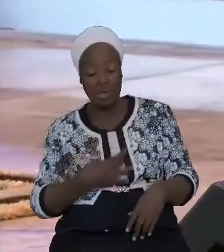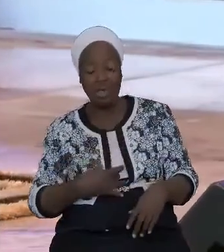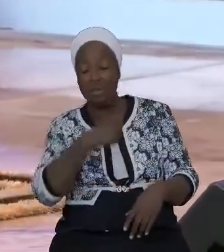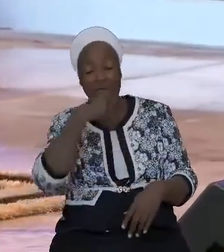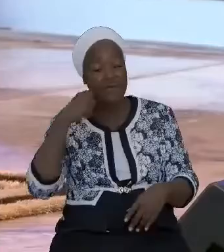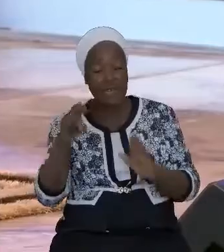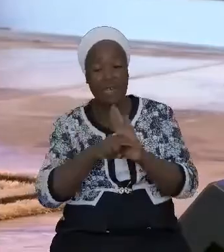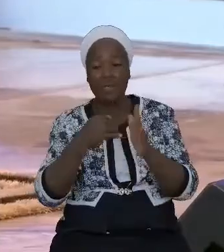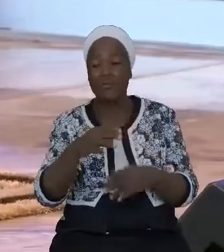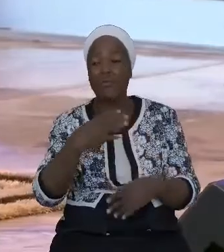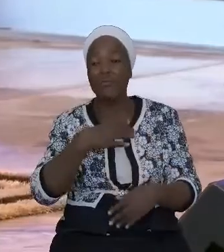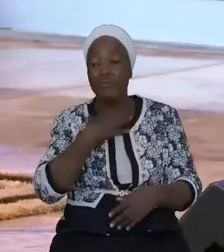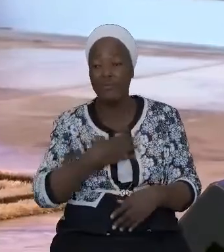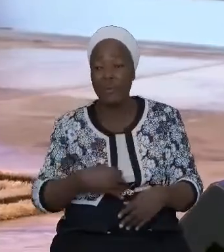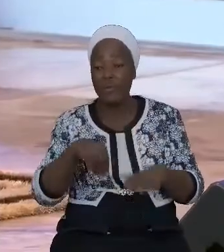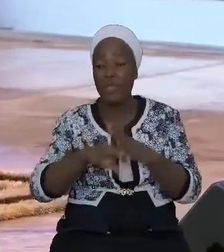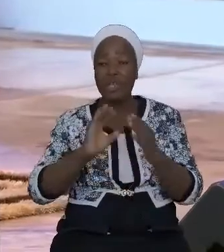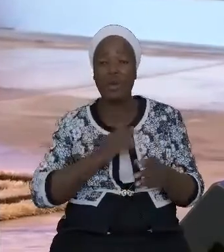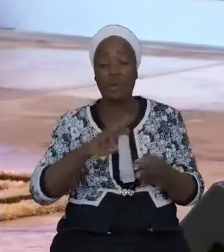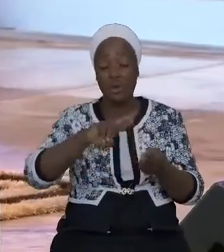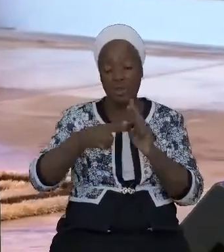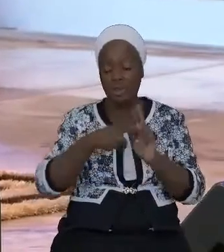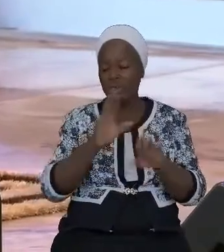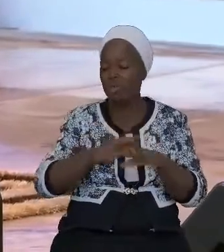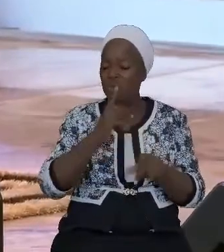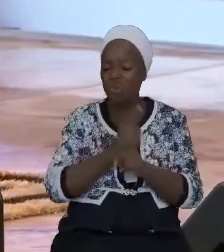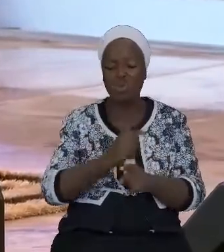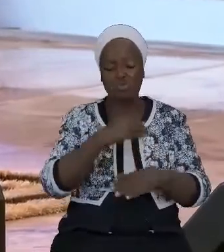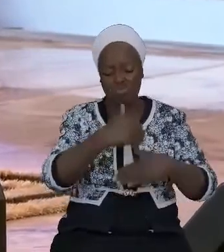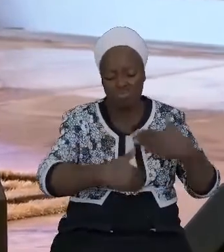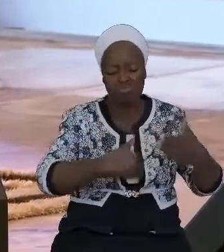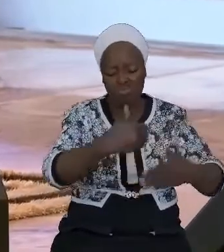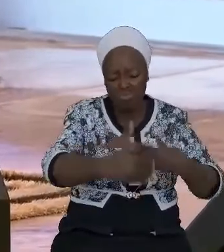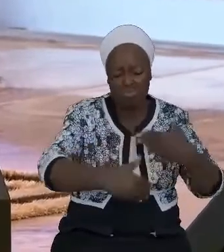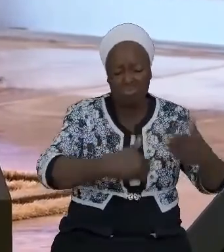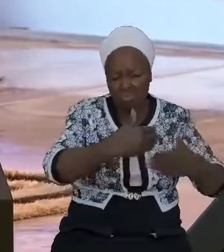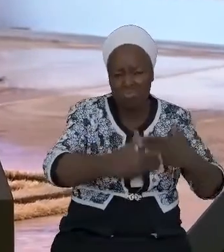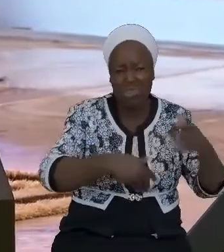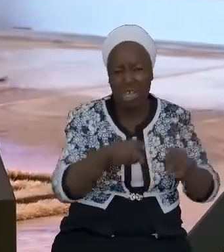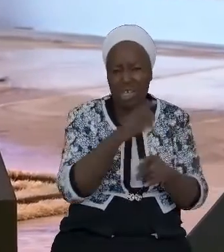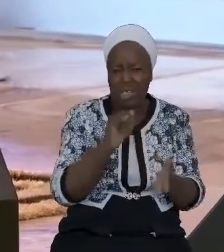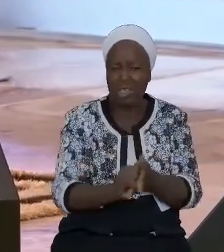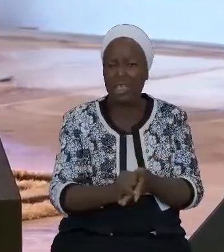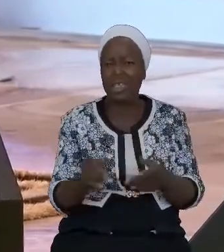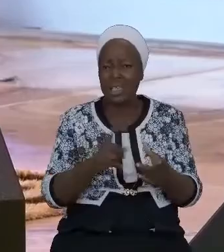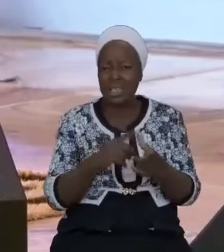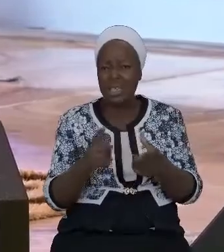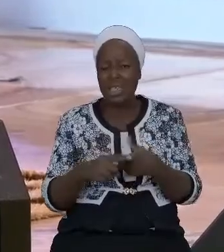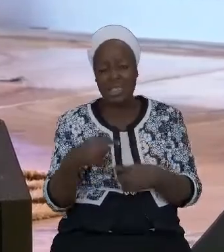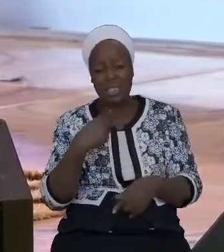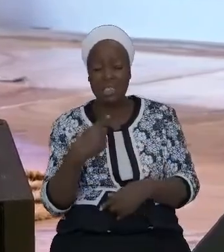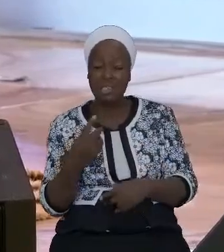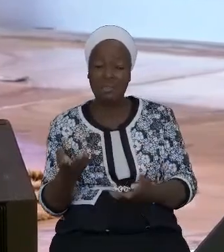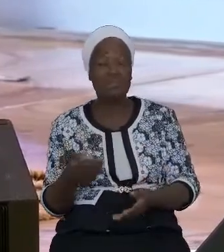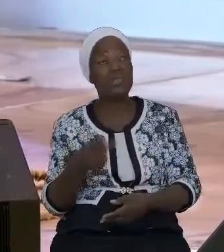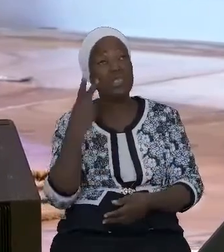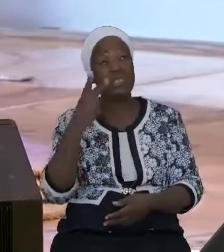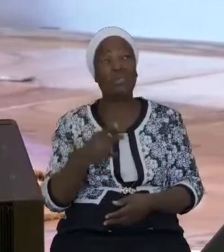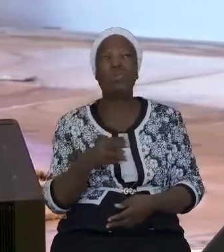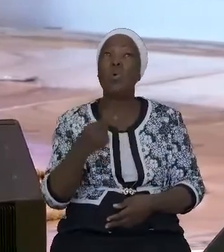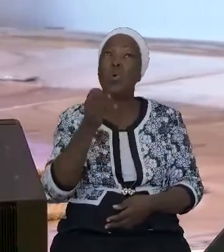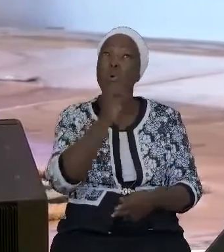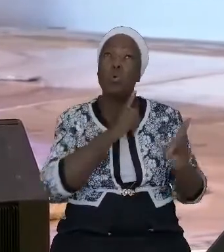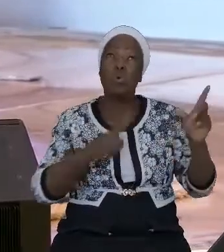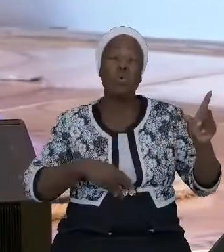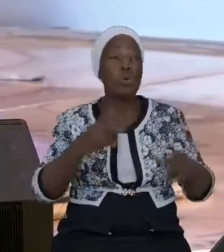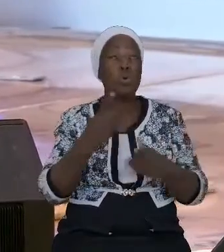our relationship, don't just go on beating the bench and saying, oh God, what have